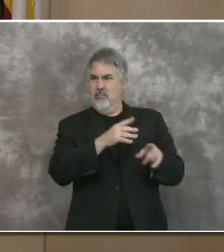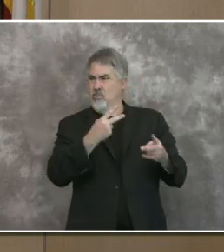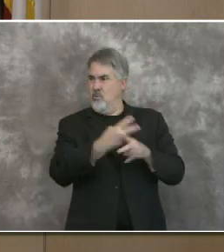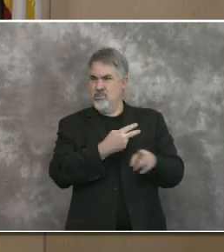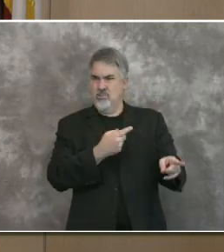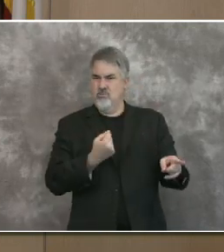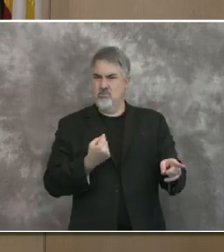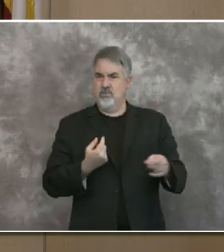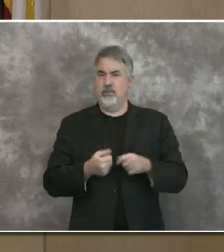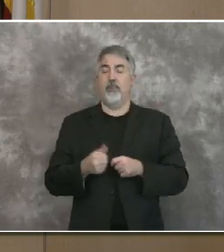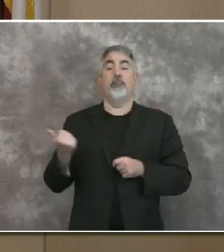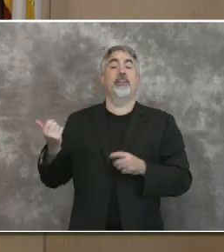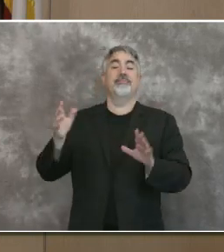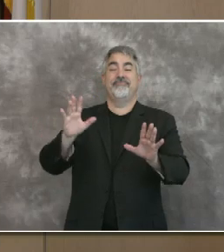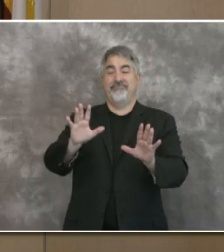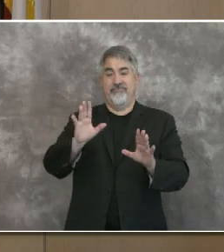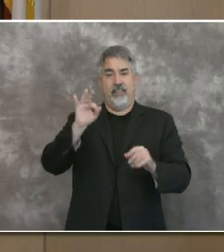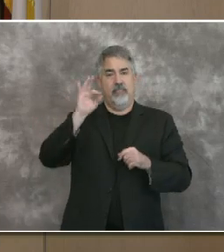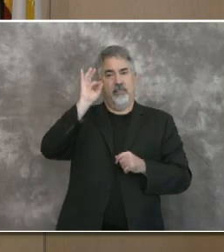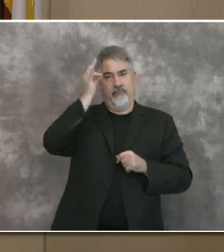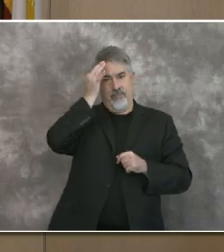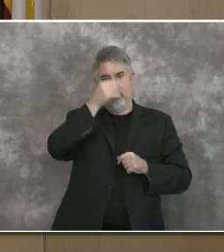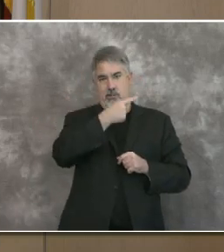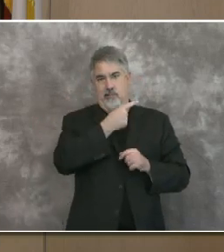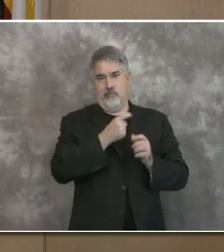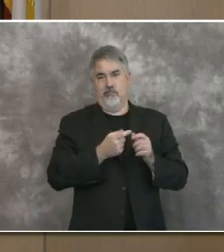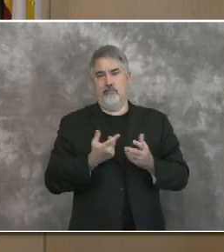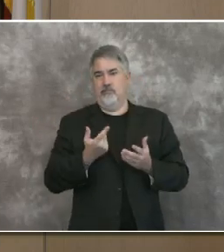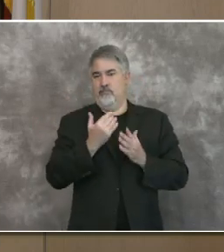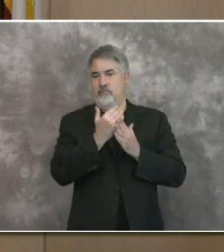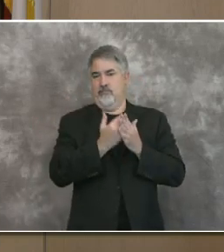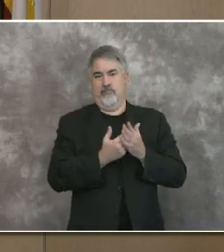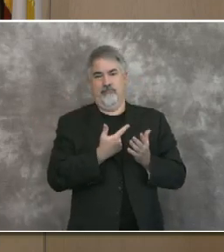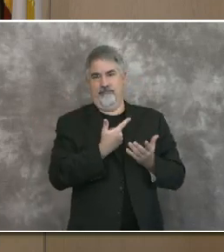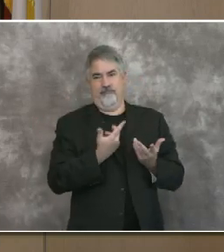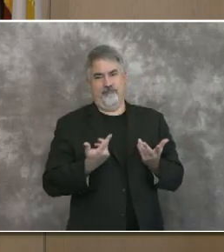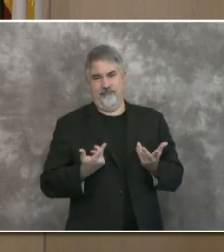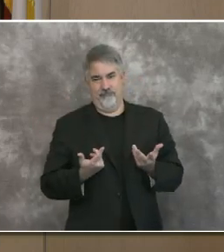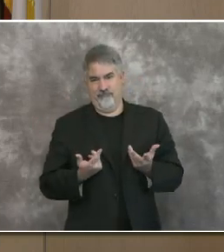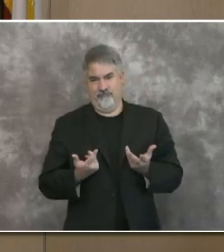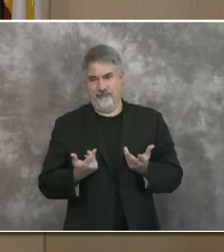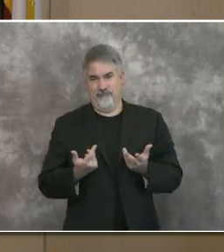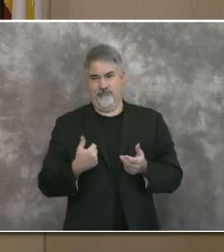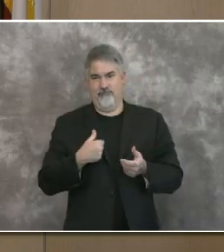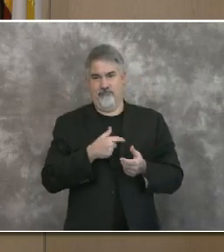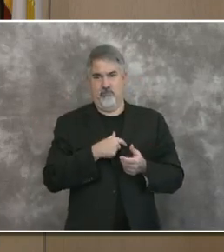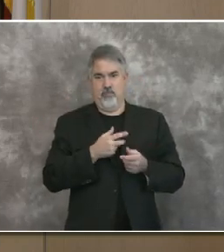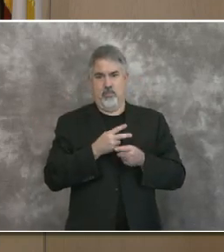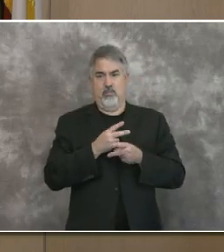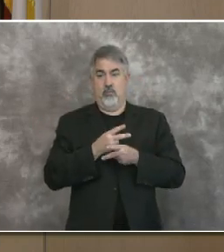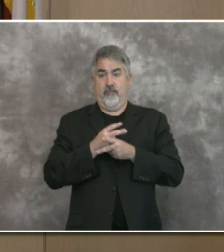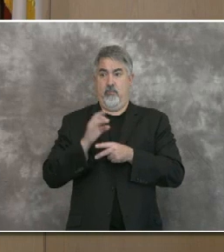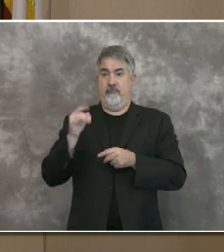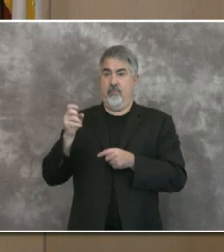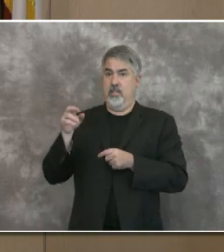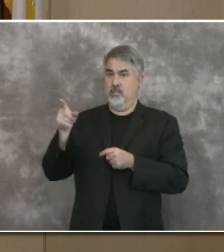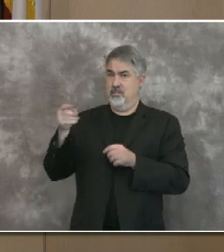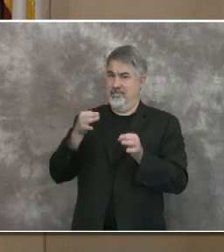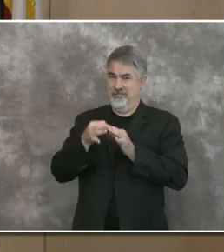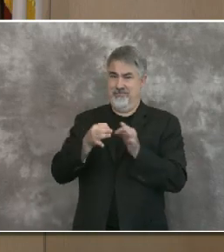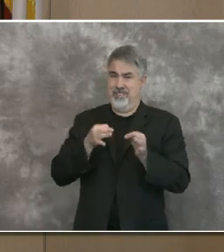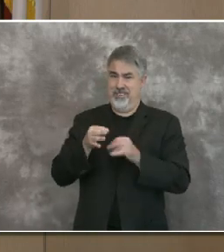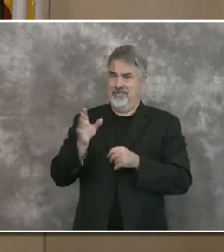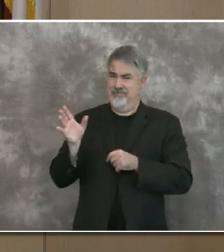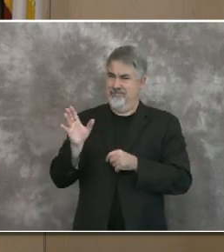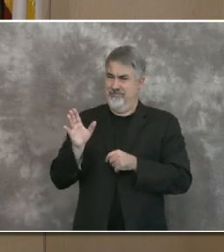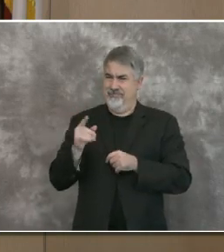federal criteria, and that is not the criteria that Supervisor Fletcher just spoke of, and that has been asked about